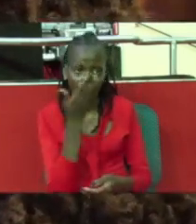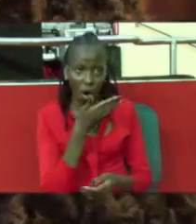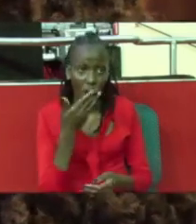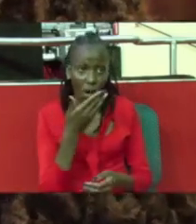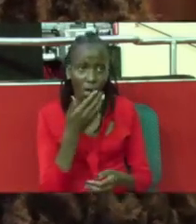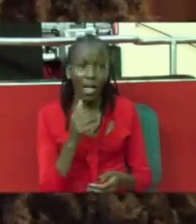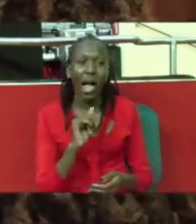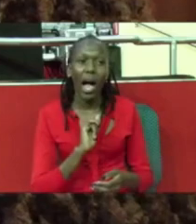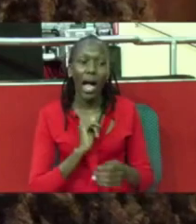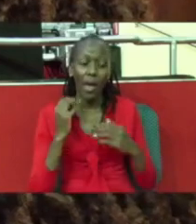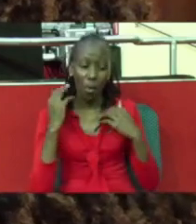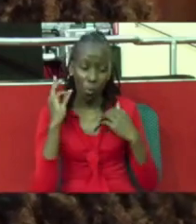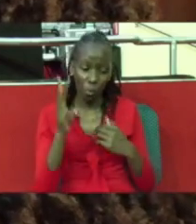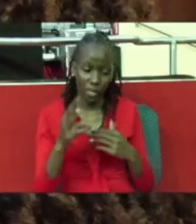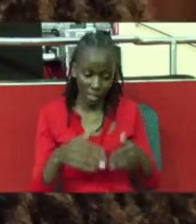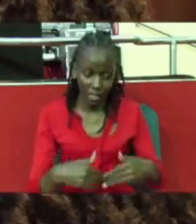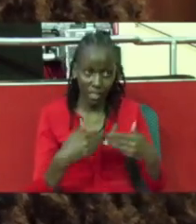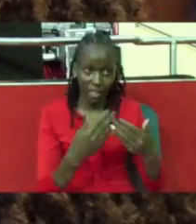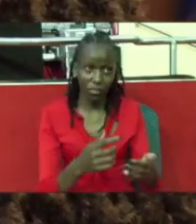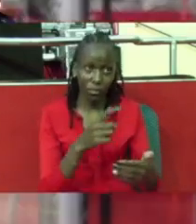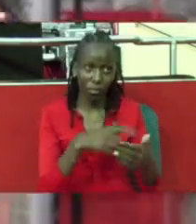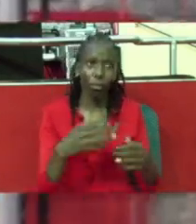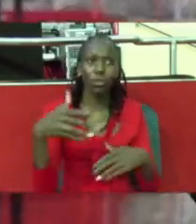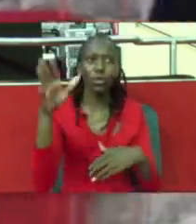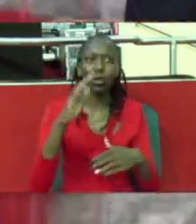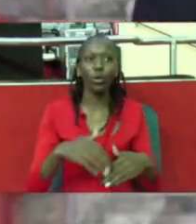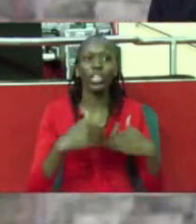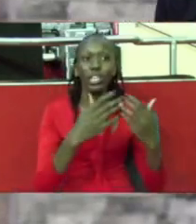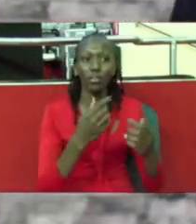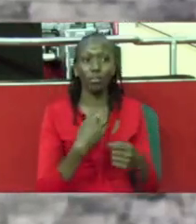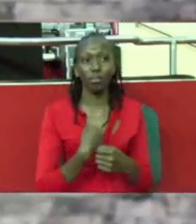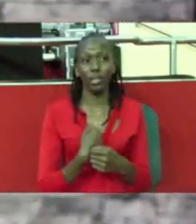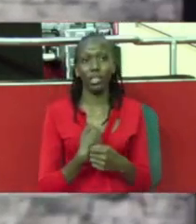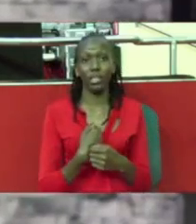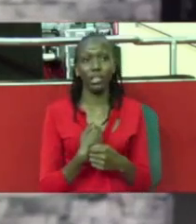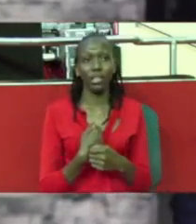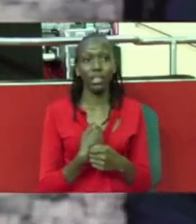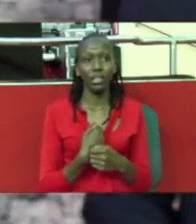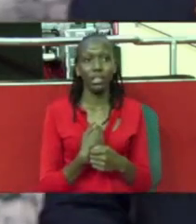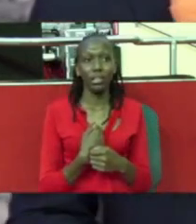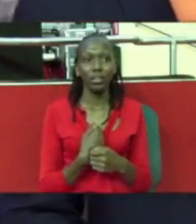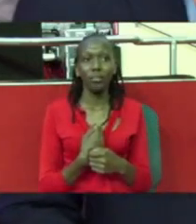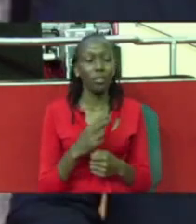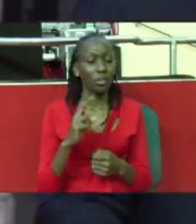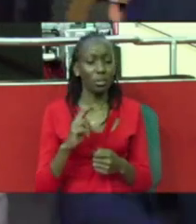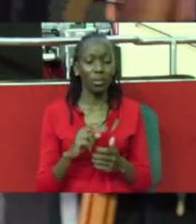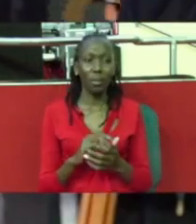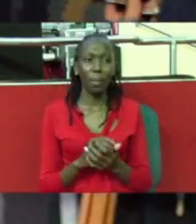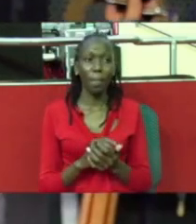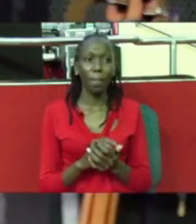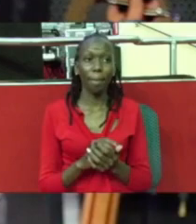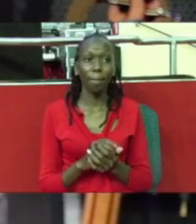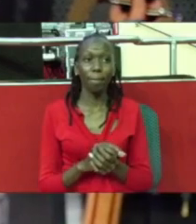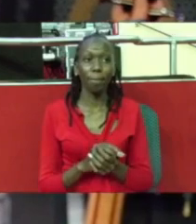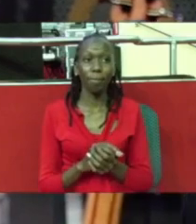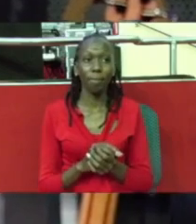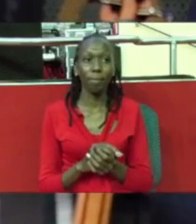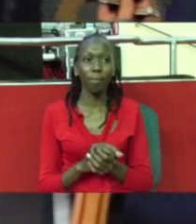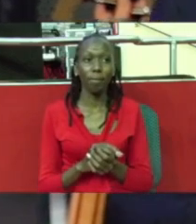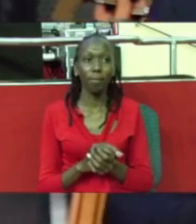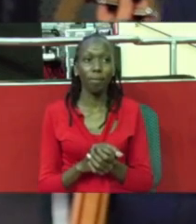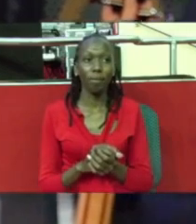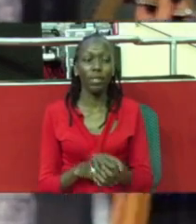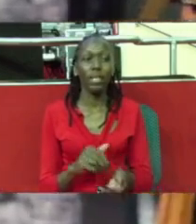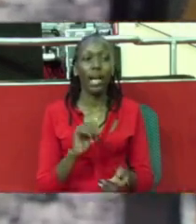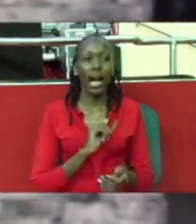gave me. Nitatoa ambacho Bwana amenipa. It doesn't matter who will listen. Haijalishi atakayesikiza. It doesn't matter who will ignore me. Haijalishi atakayenisikiza.